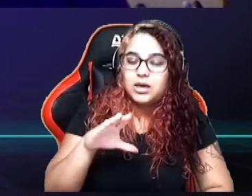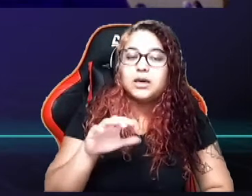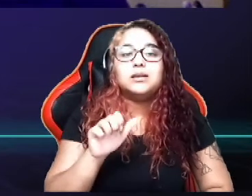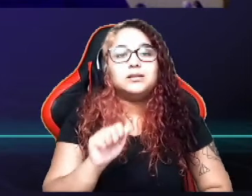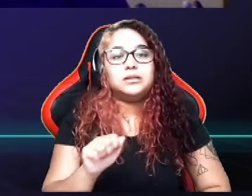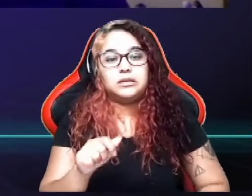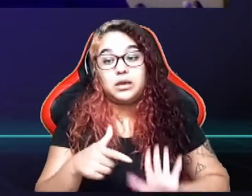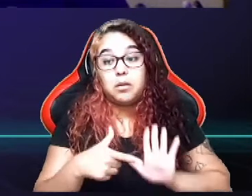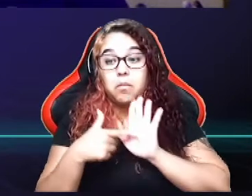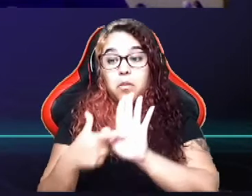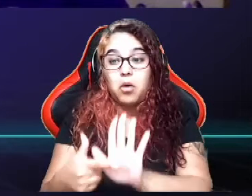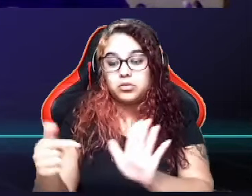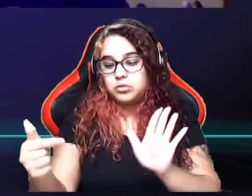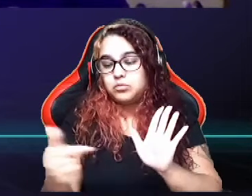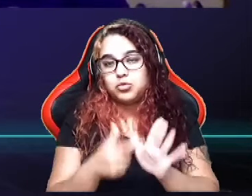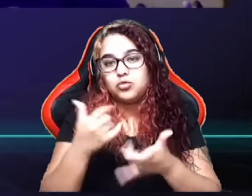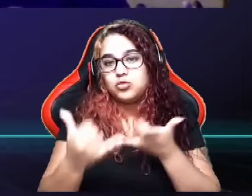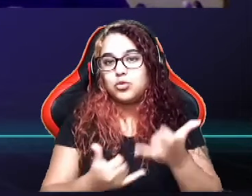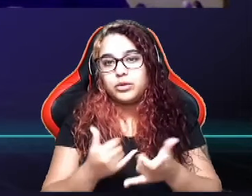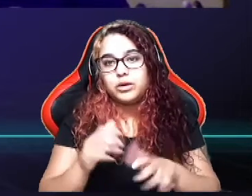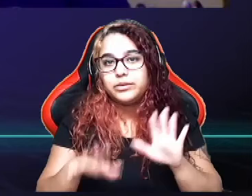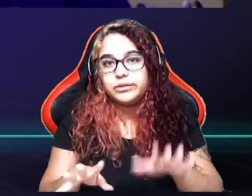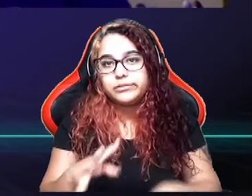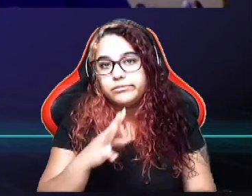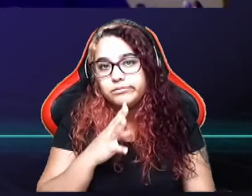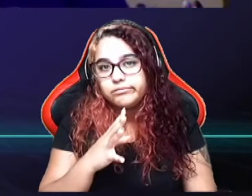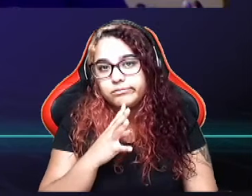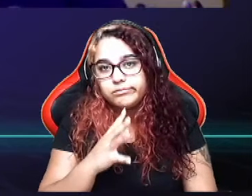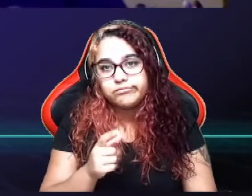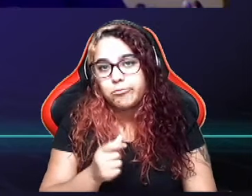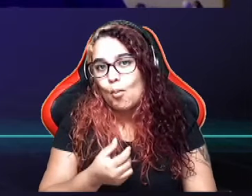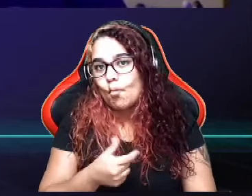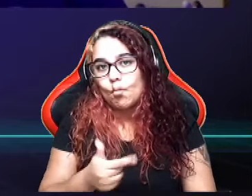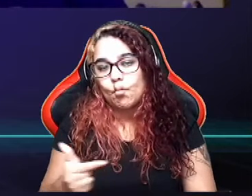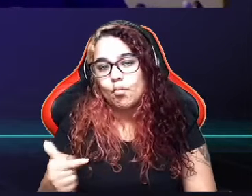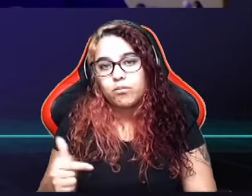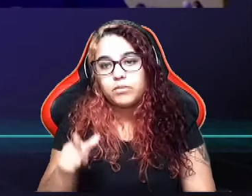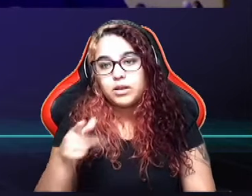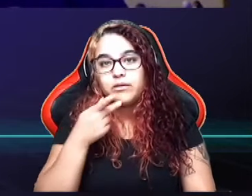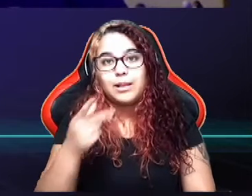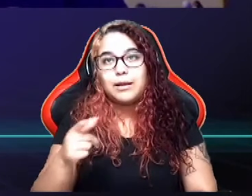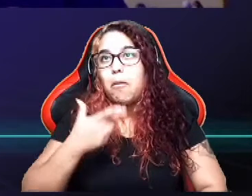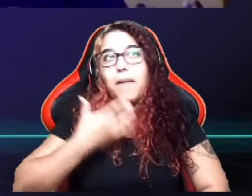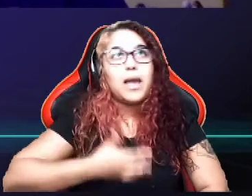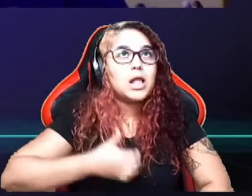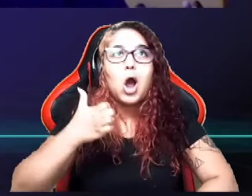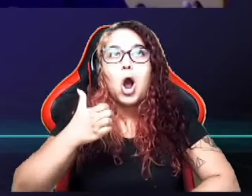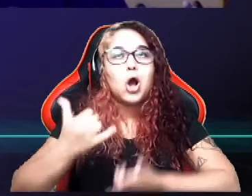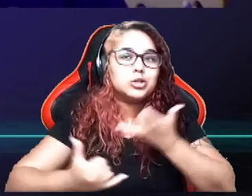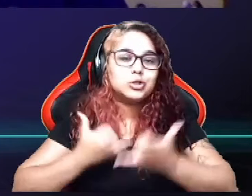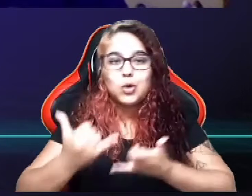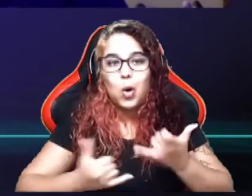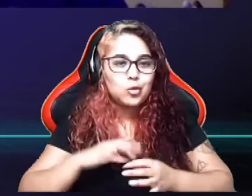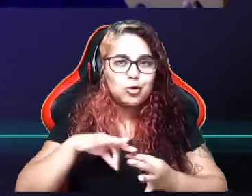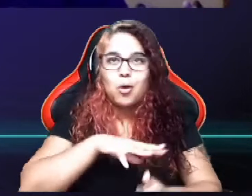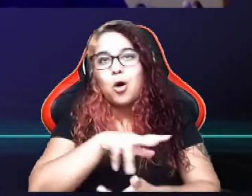get, an agency with a lot of middlemen that gives them a briefing for them to say this is the